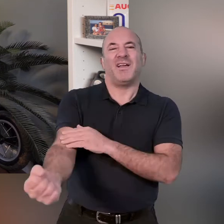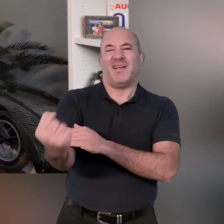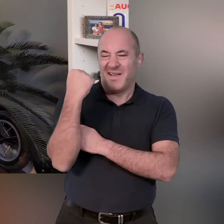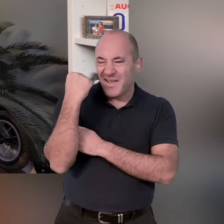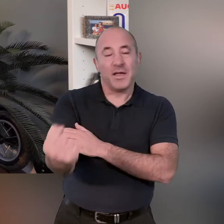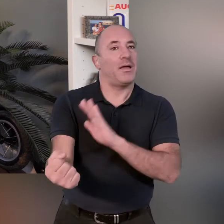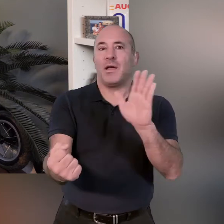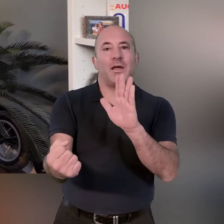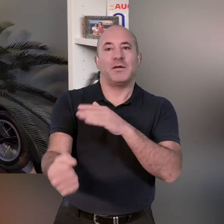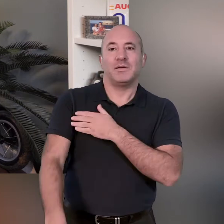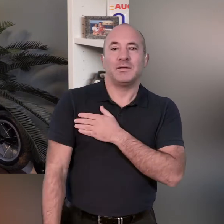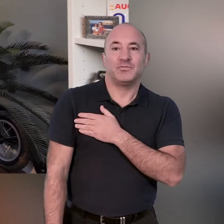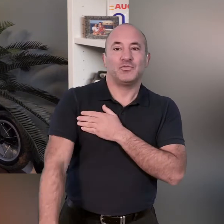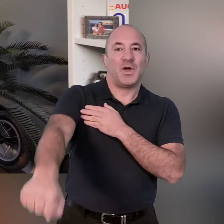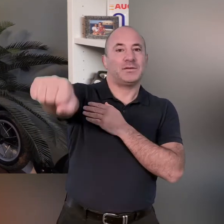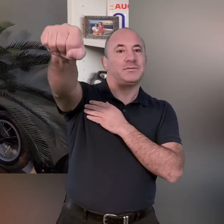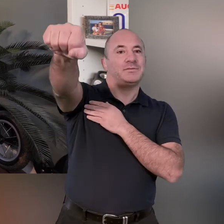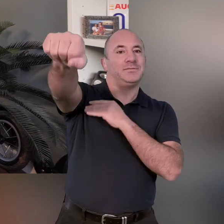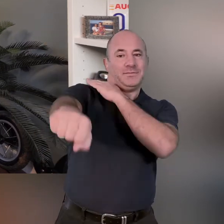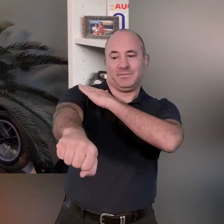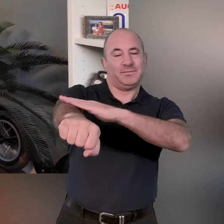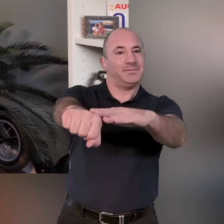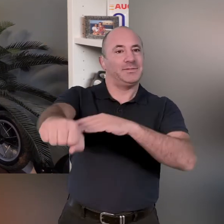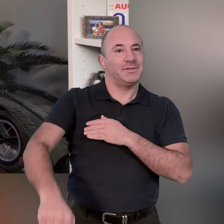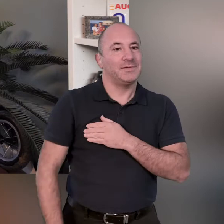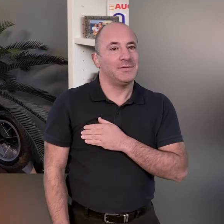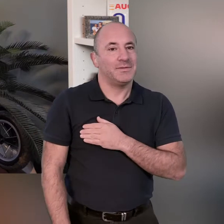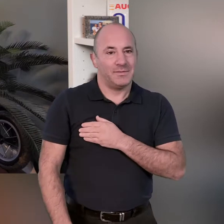bicep curl, we come it straight up instead, okay?